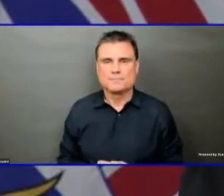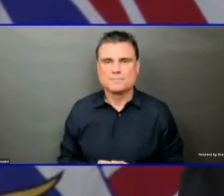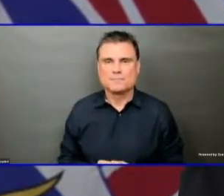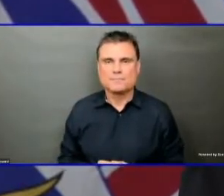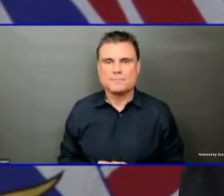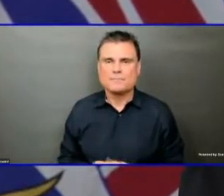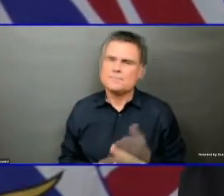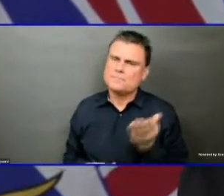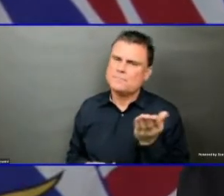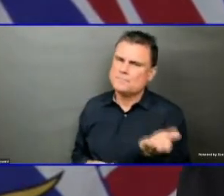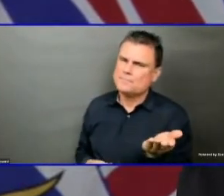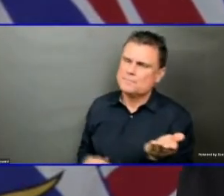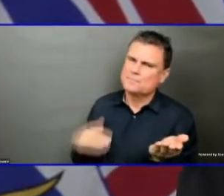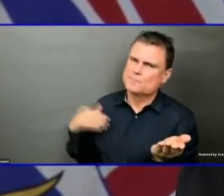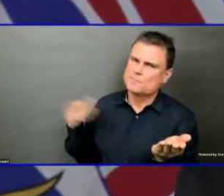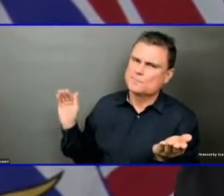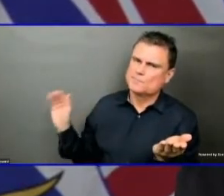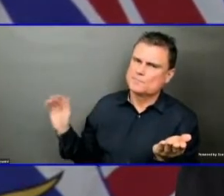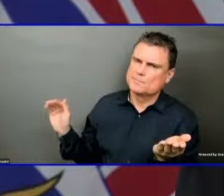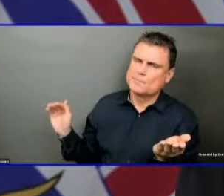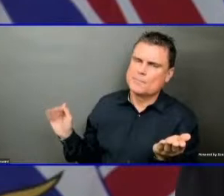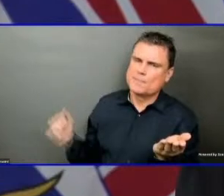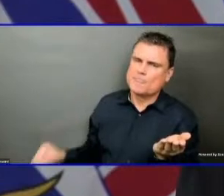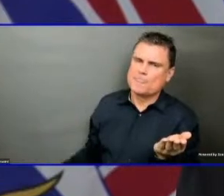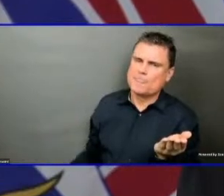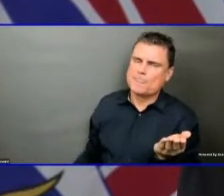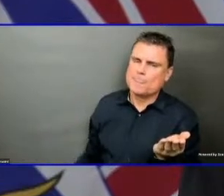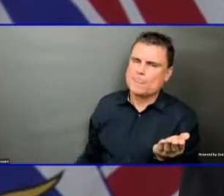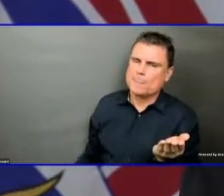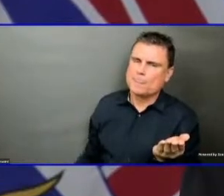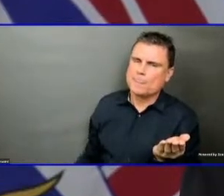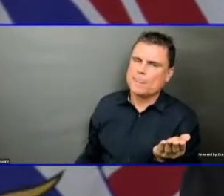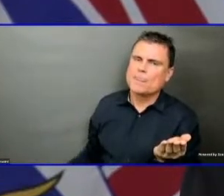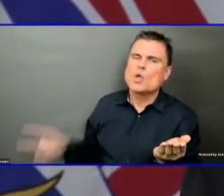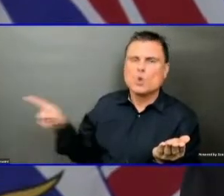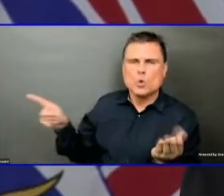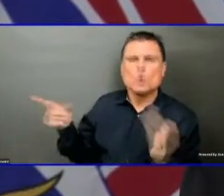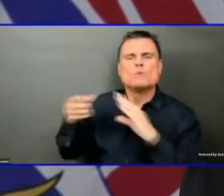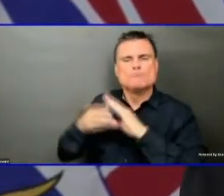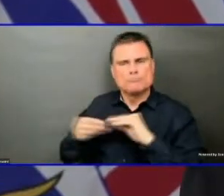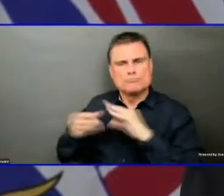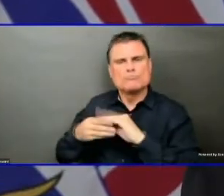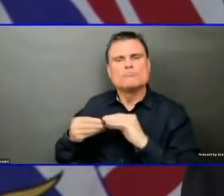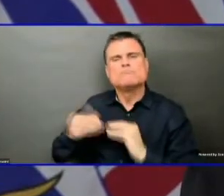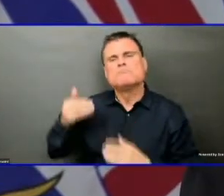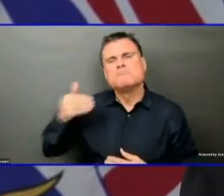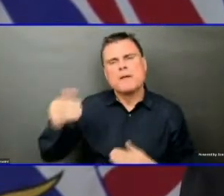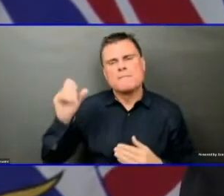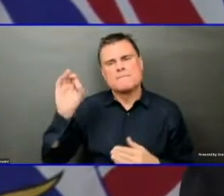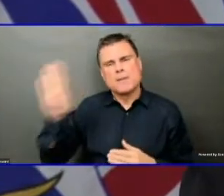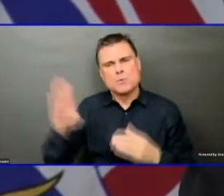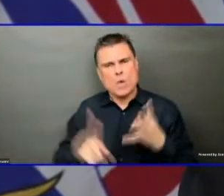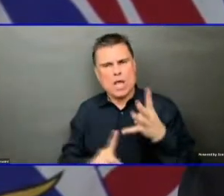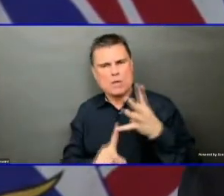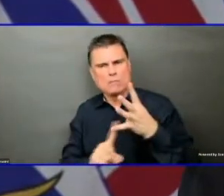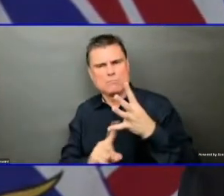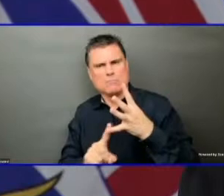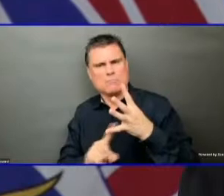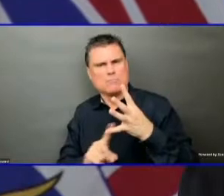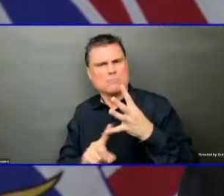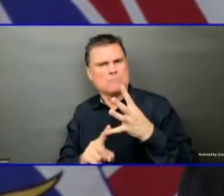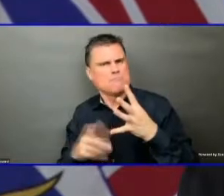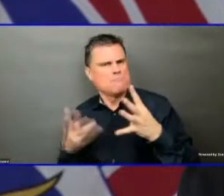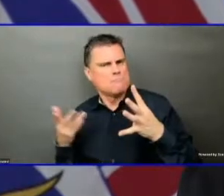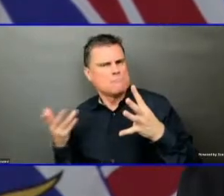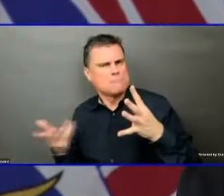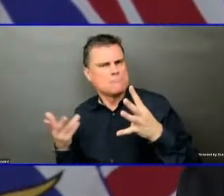few times to the end of February. Can you give British Columbians sort of a deadline of what you are looking for over the next